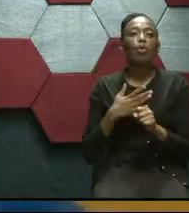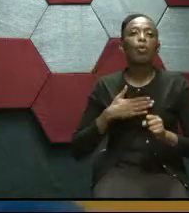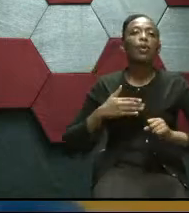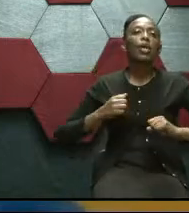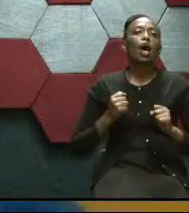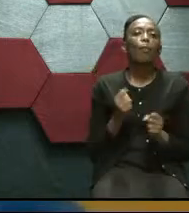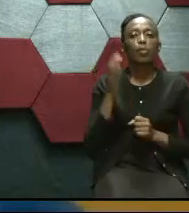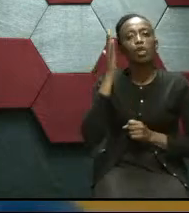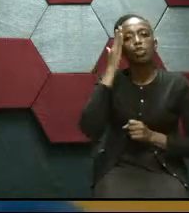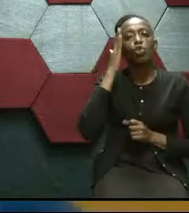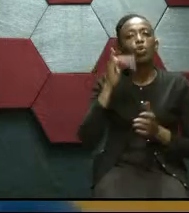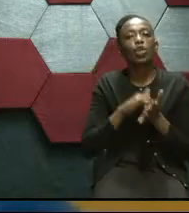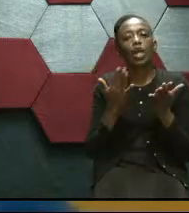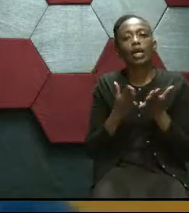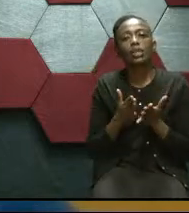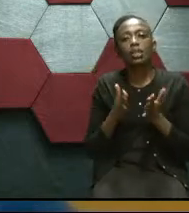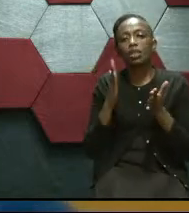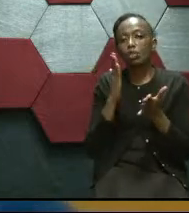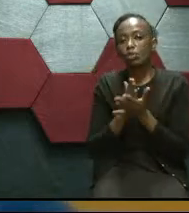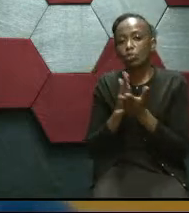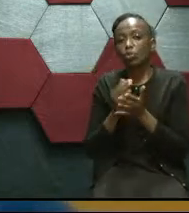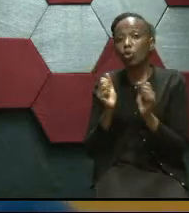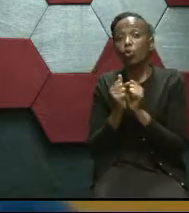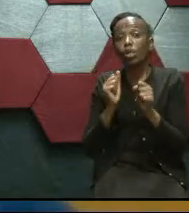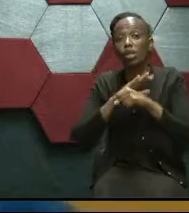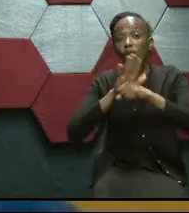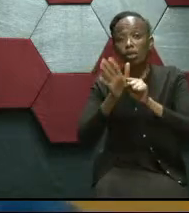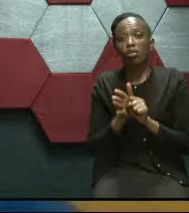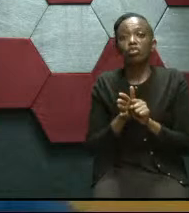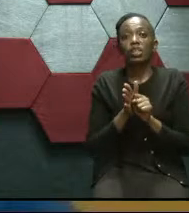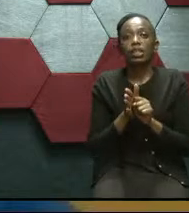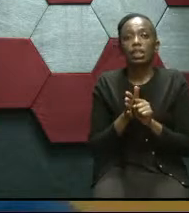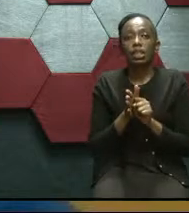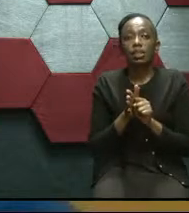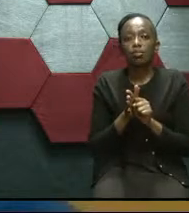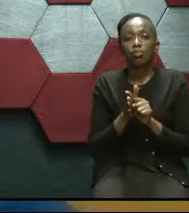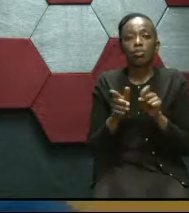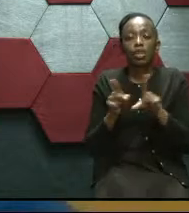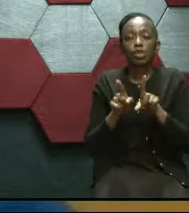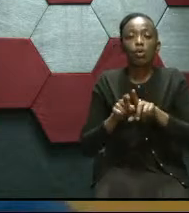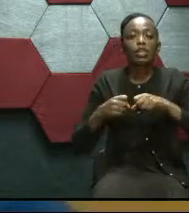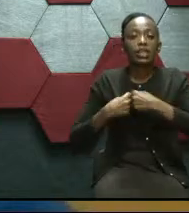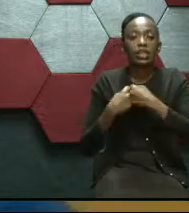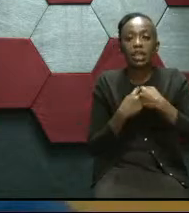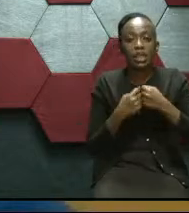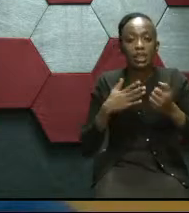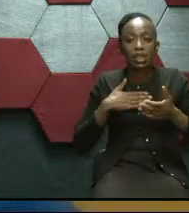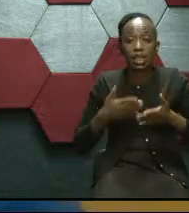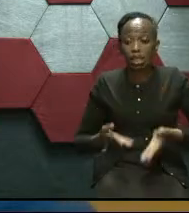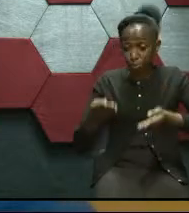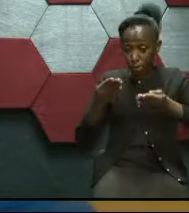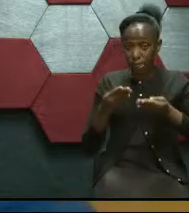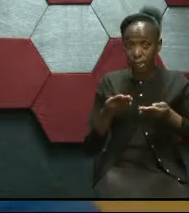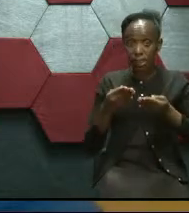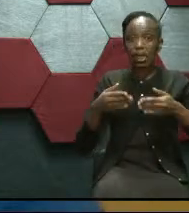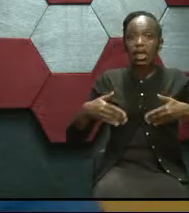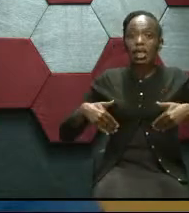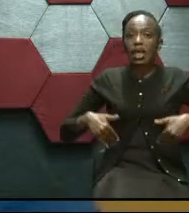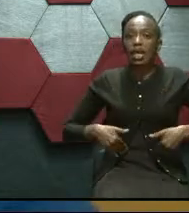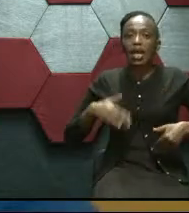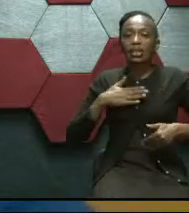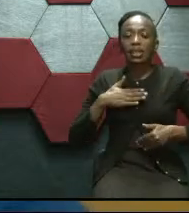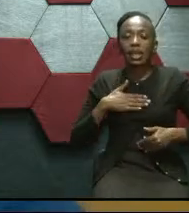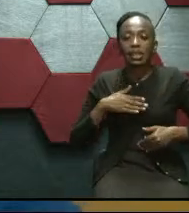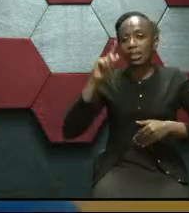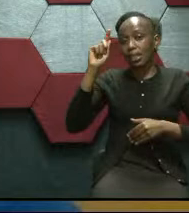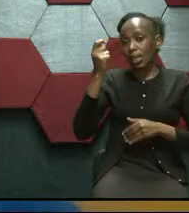happy to note that despite the COVID-19 pandemic and the challenges it has presented, the Young Scientists Kenya